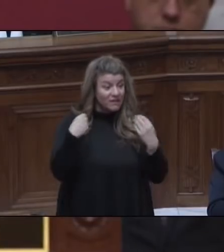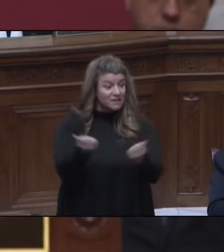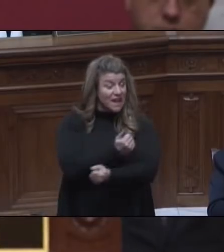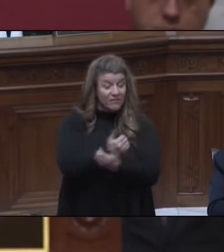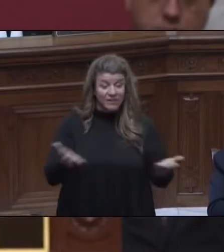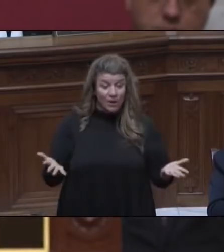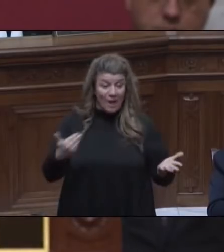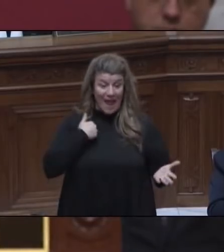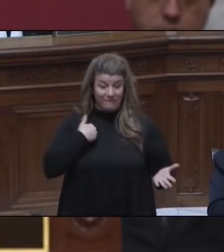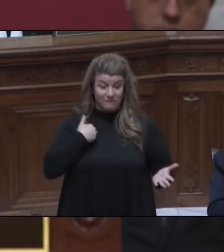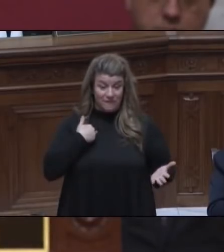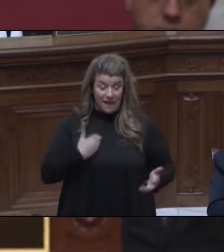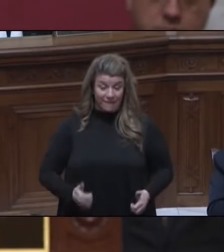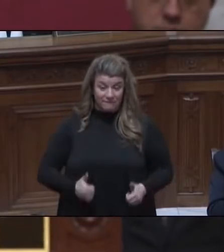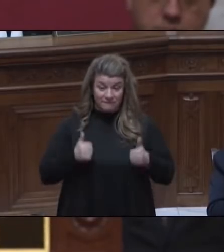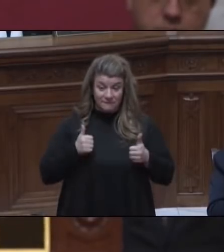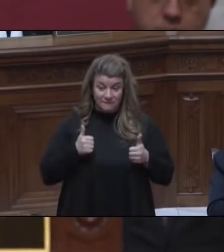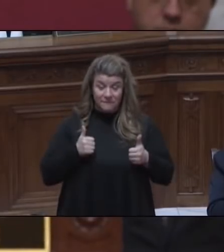we have in life.